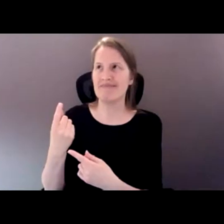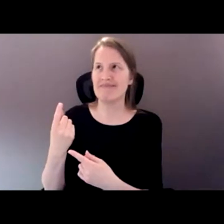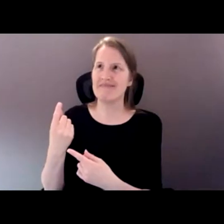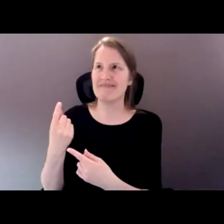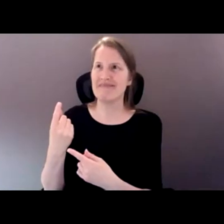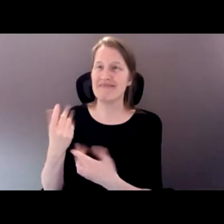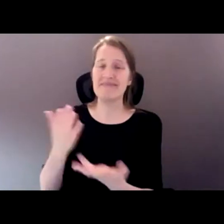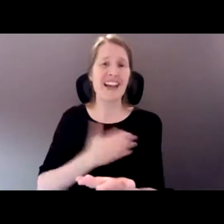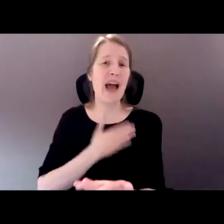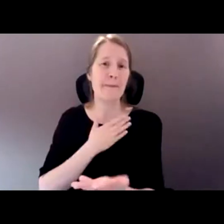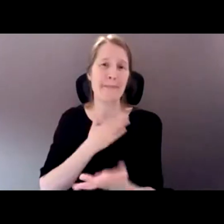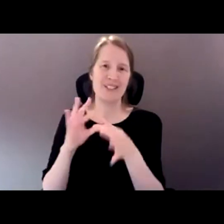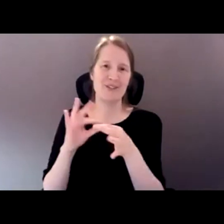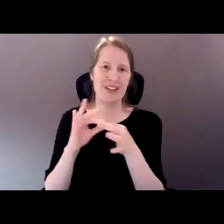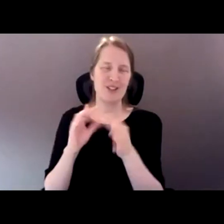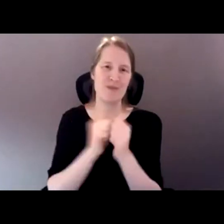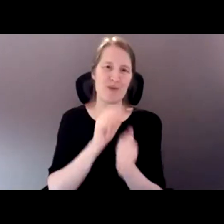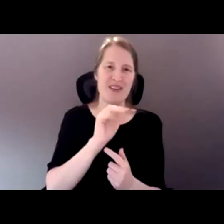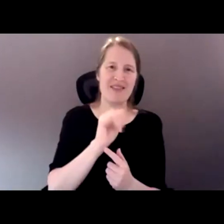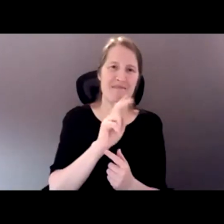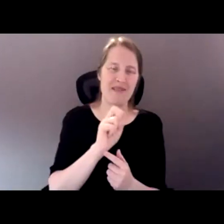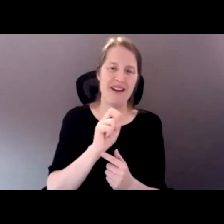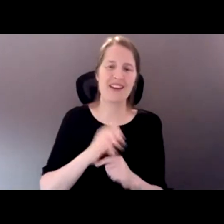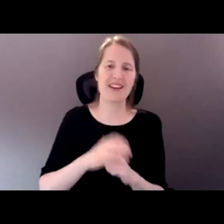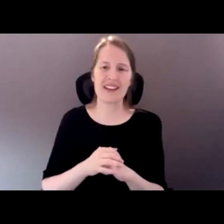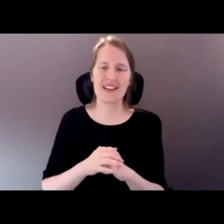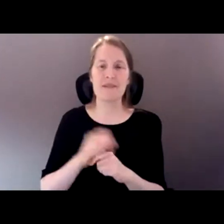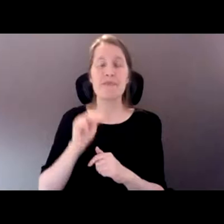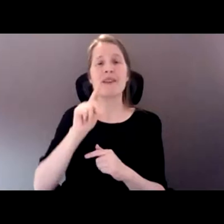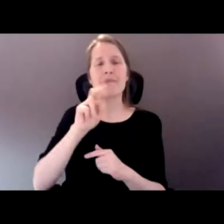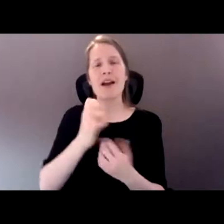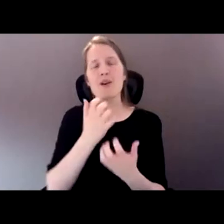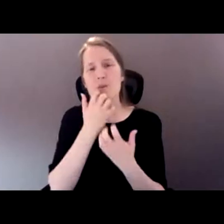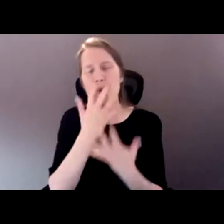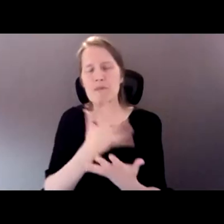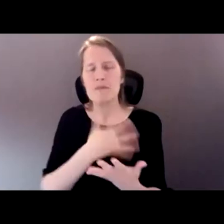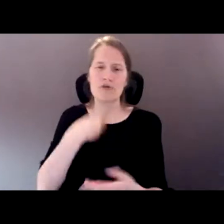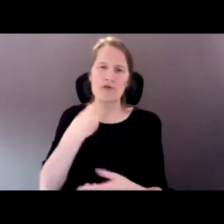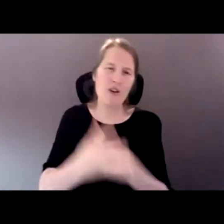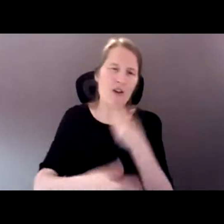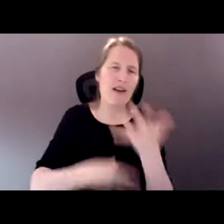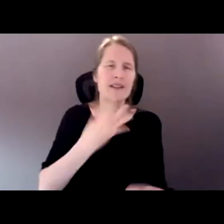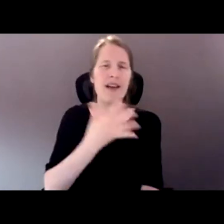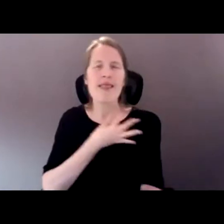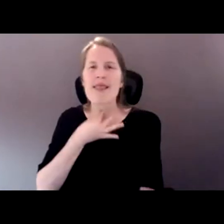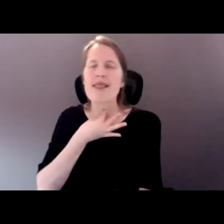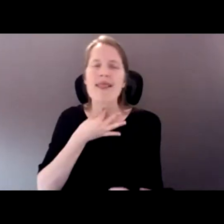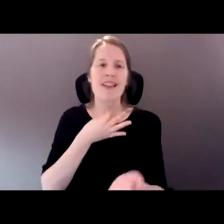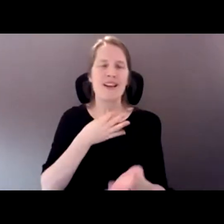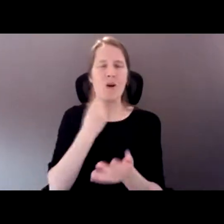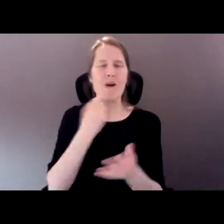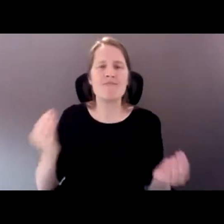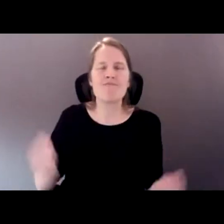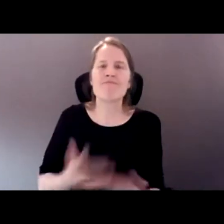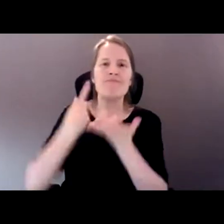and happy relationship with Mike. Mike's warmth, generosity, and curiosity enlivened these